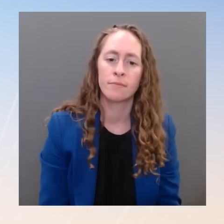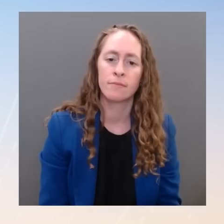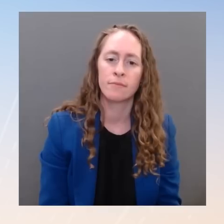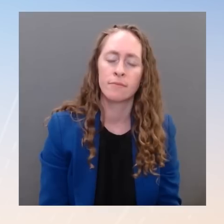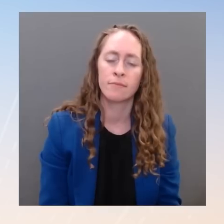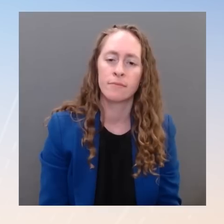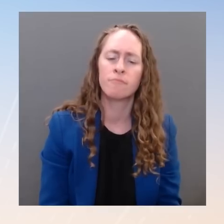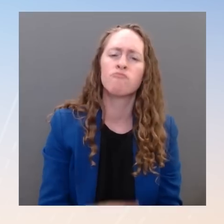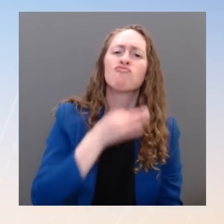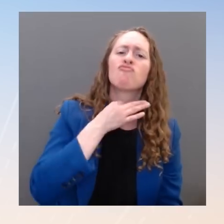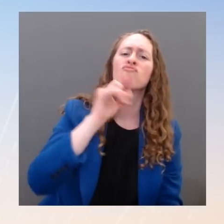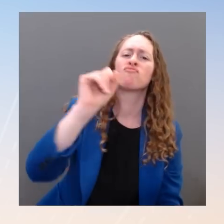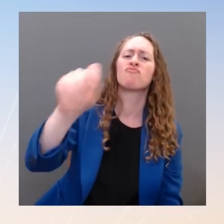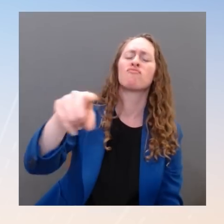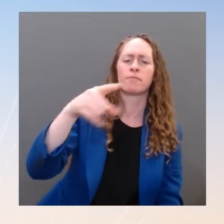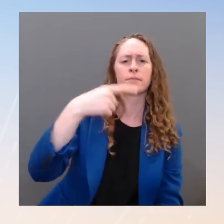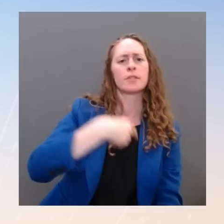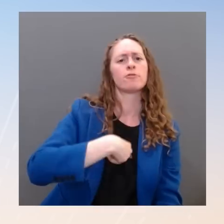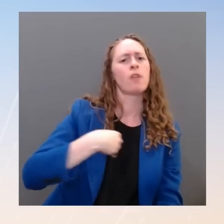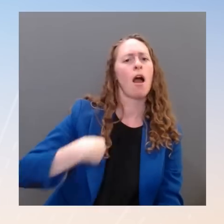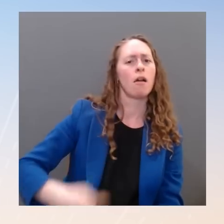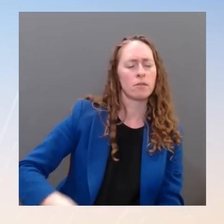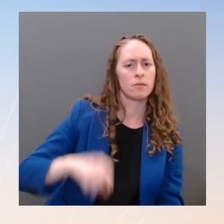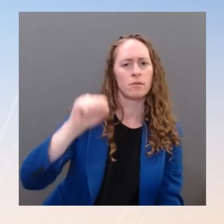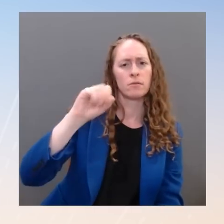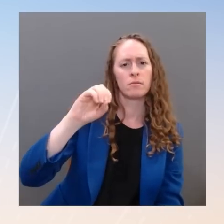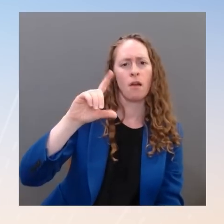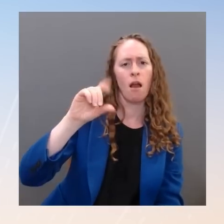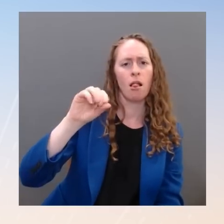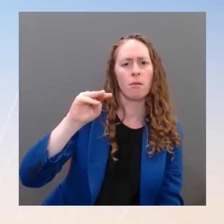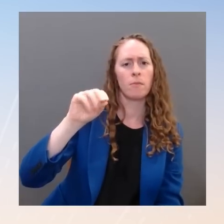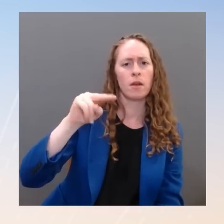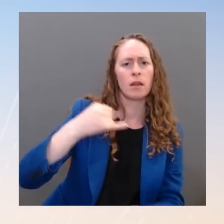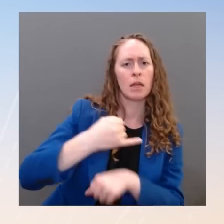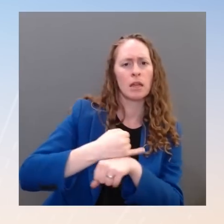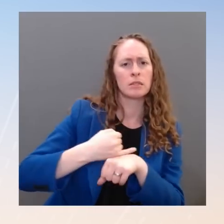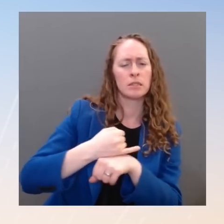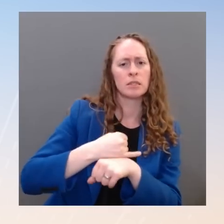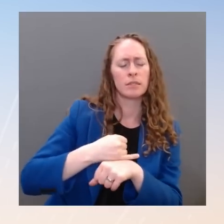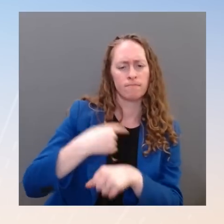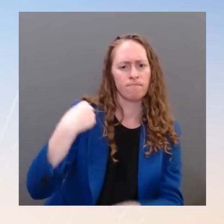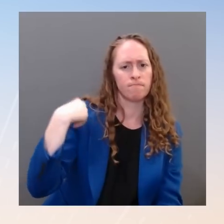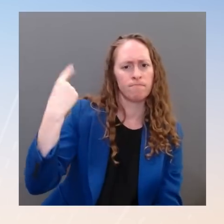going on in the Pacific because the U.S. is so focused on Ukraine and Russia?